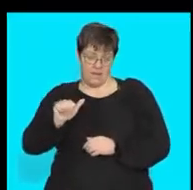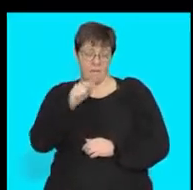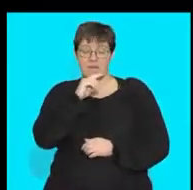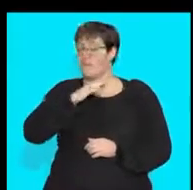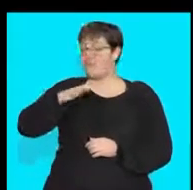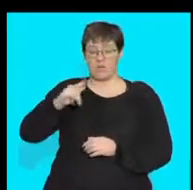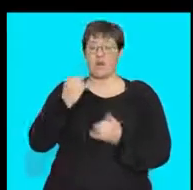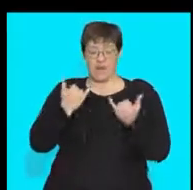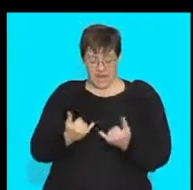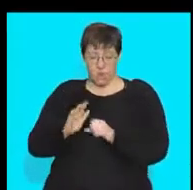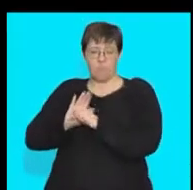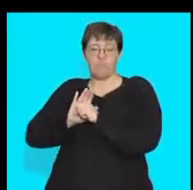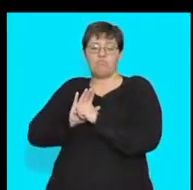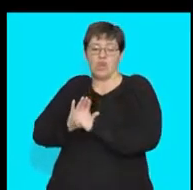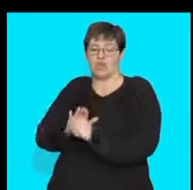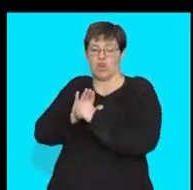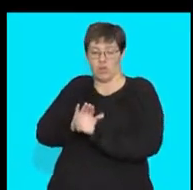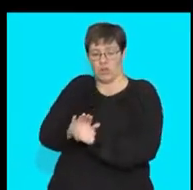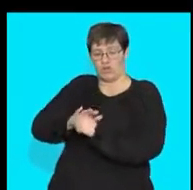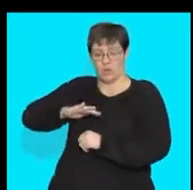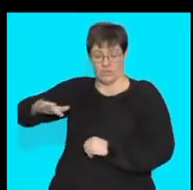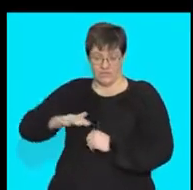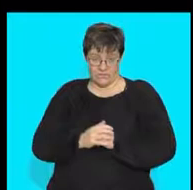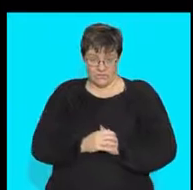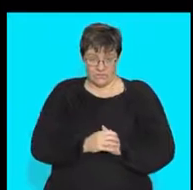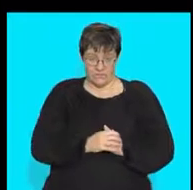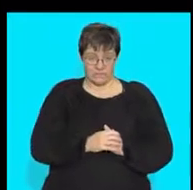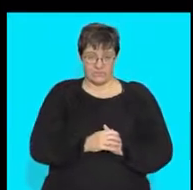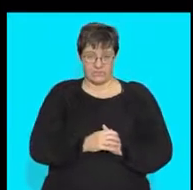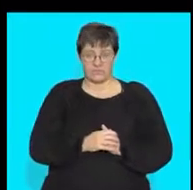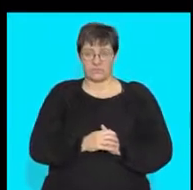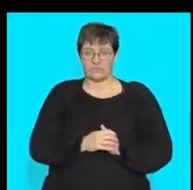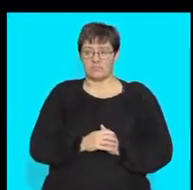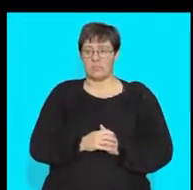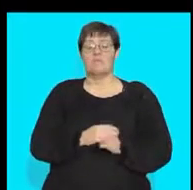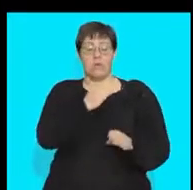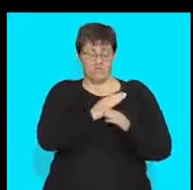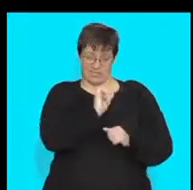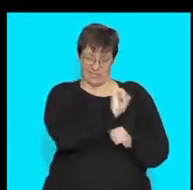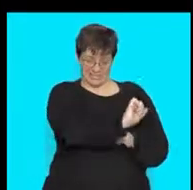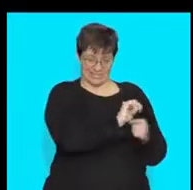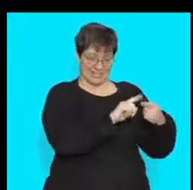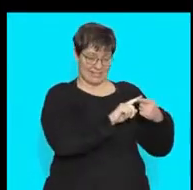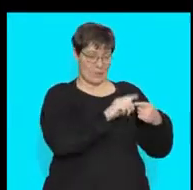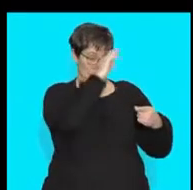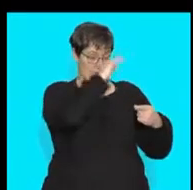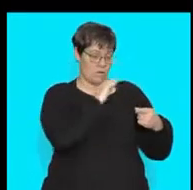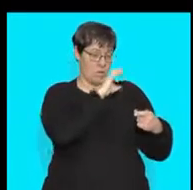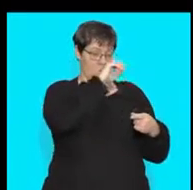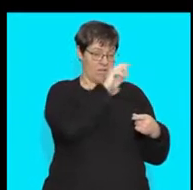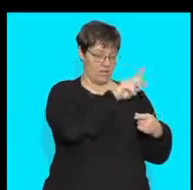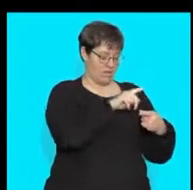no longer vibrations, it's now pressure waves. And that's the function of the oval